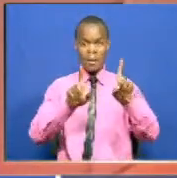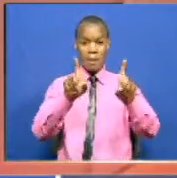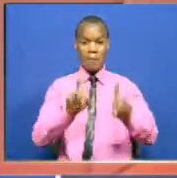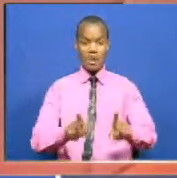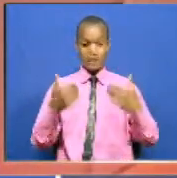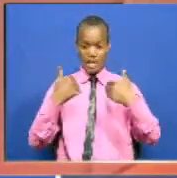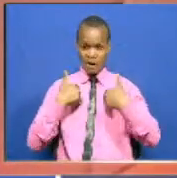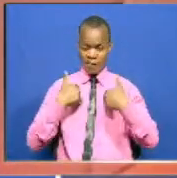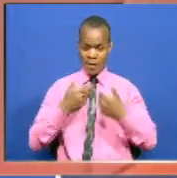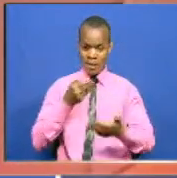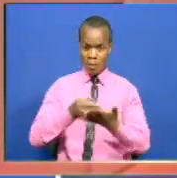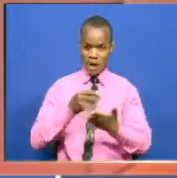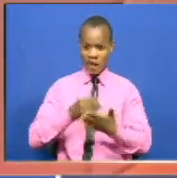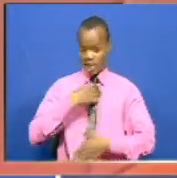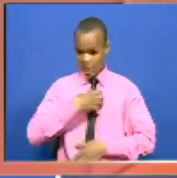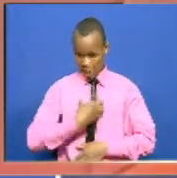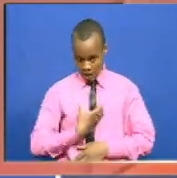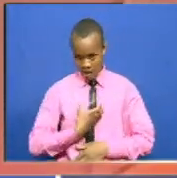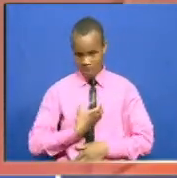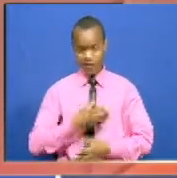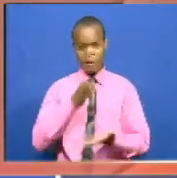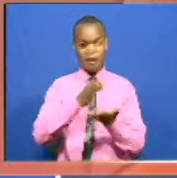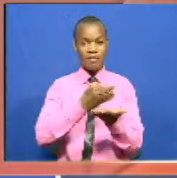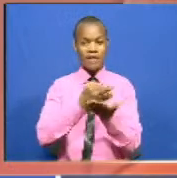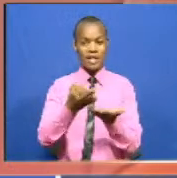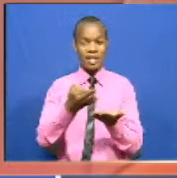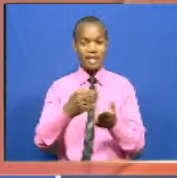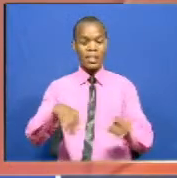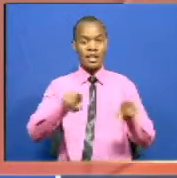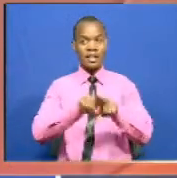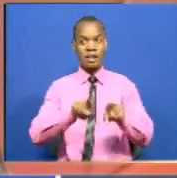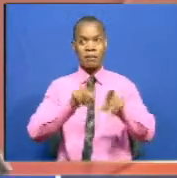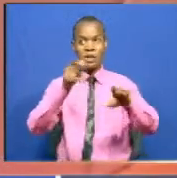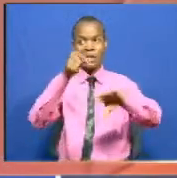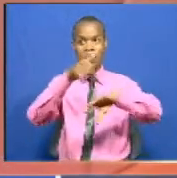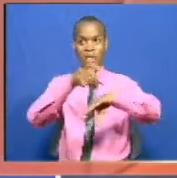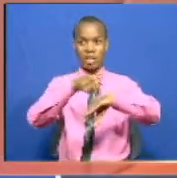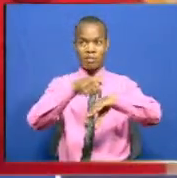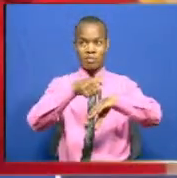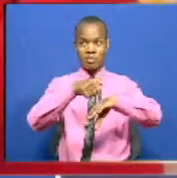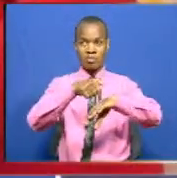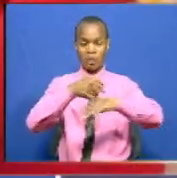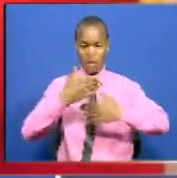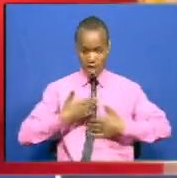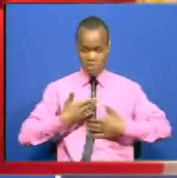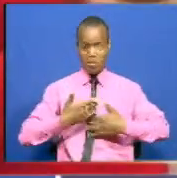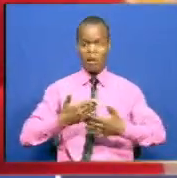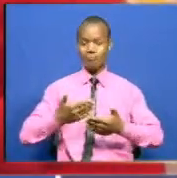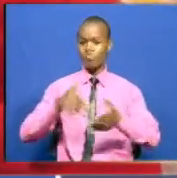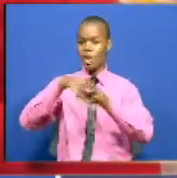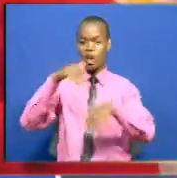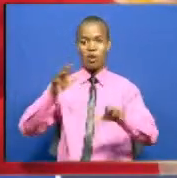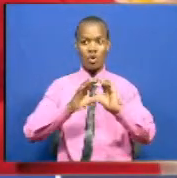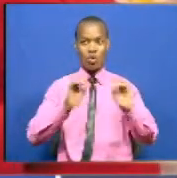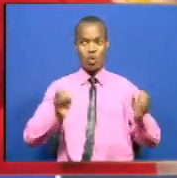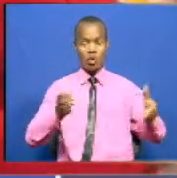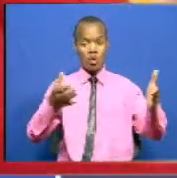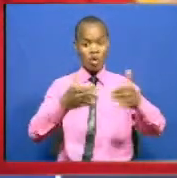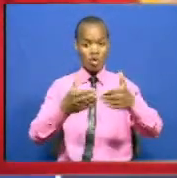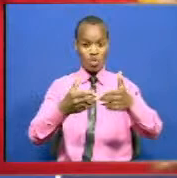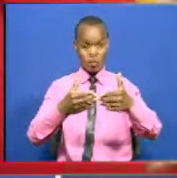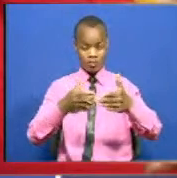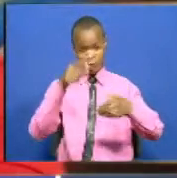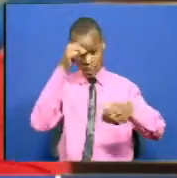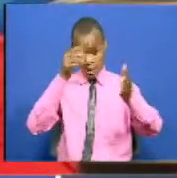yetu kama alivyosema mwingine, jina ya mheshimiwa ikikupandika haiondoki. Council of Governors Chair Wycliffe